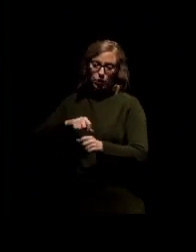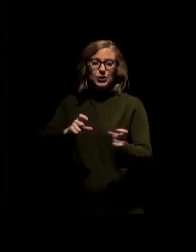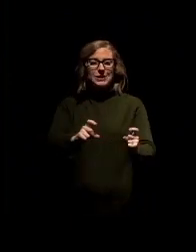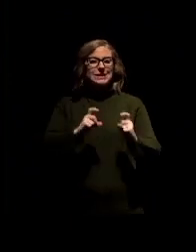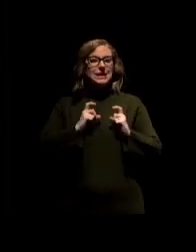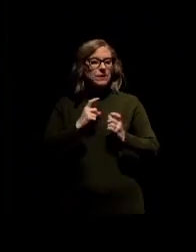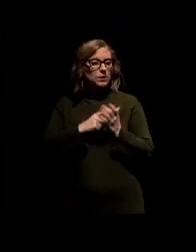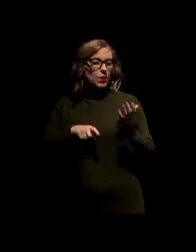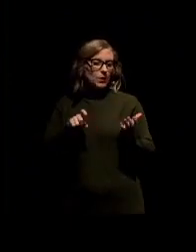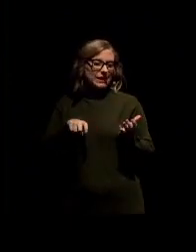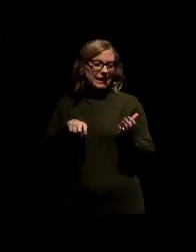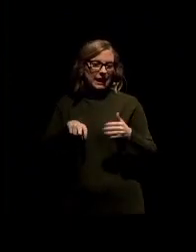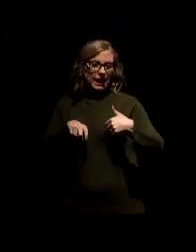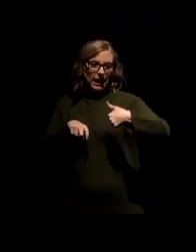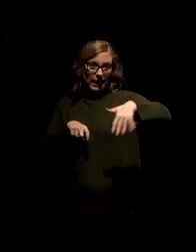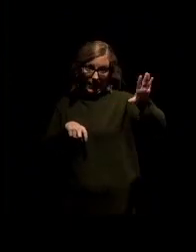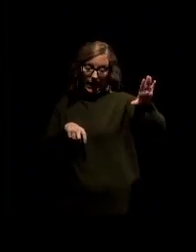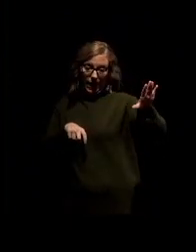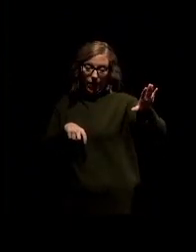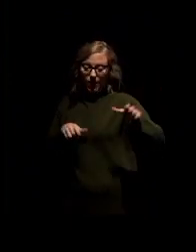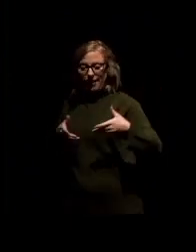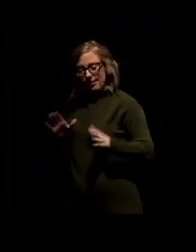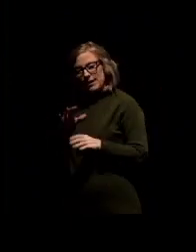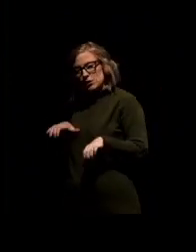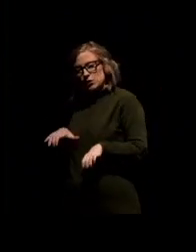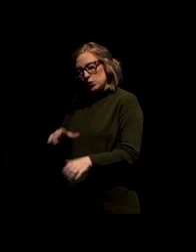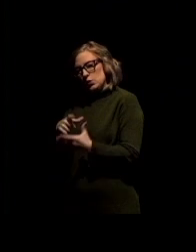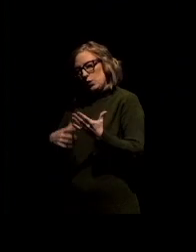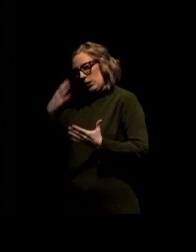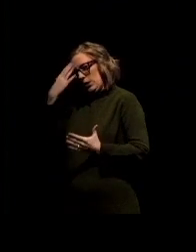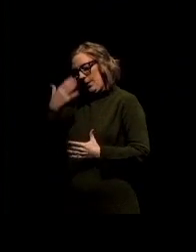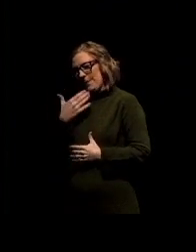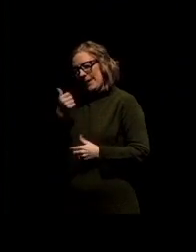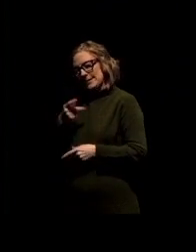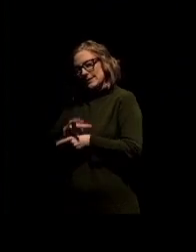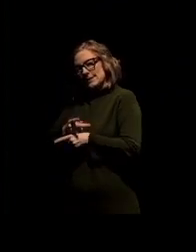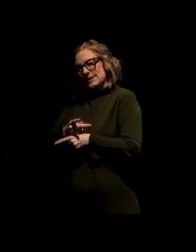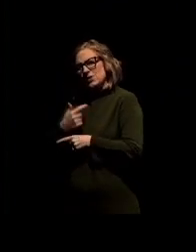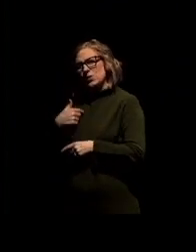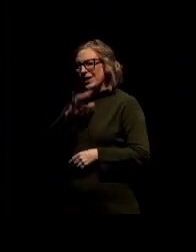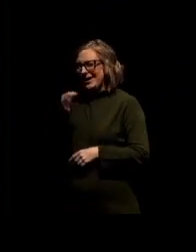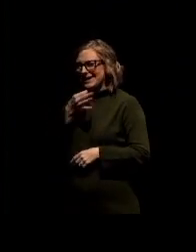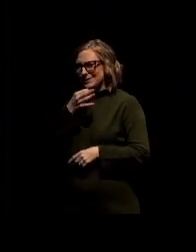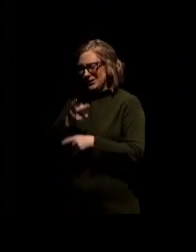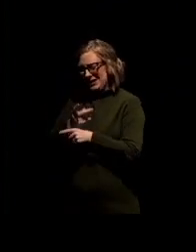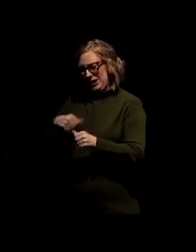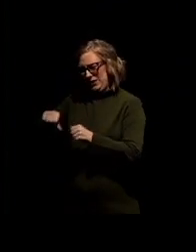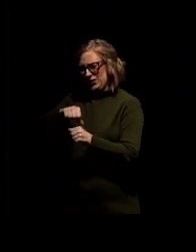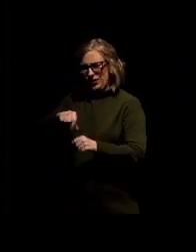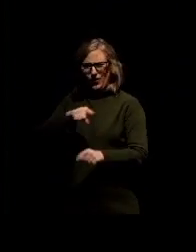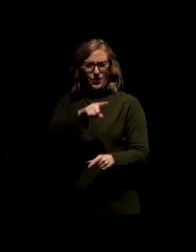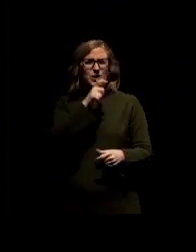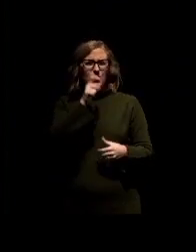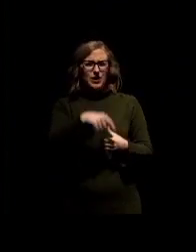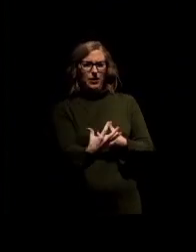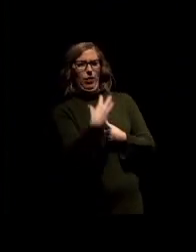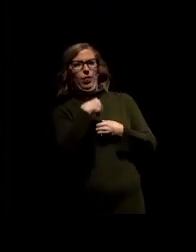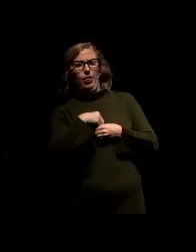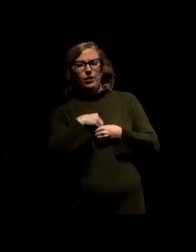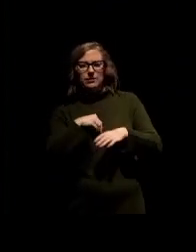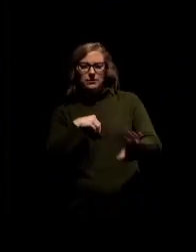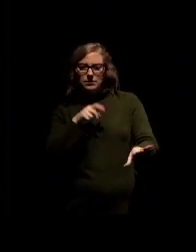need, get the hell out of our way, and let us do what we know best. Because we're the experts in that area, not you. And so I